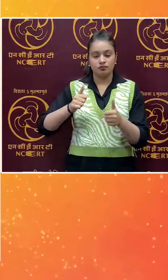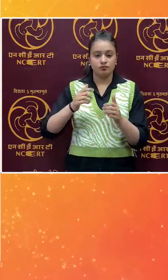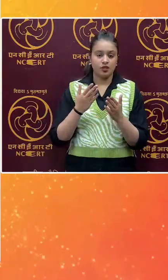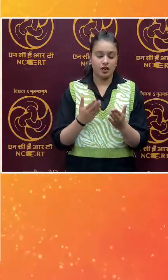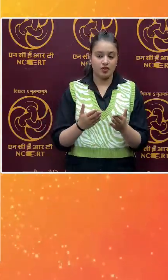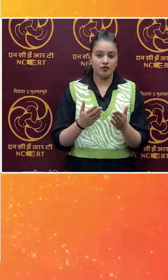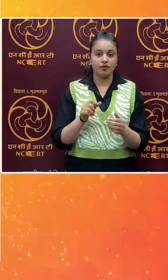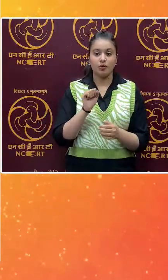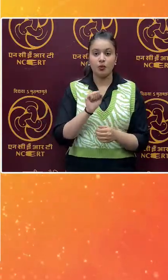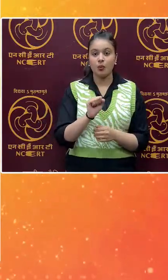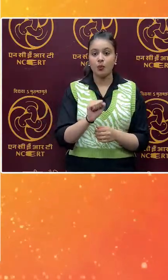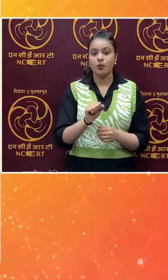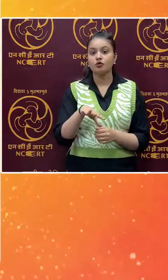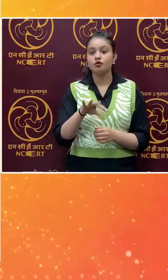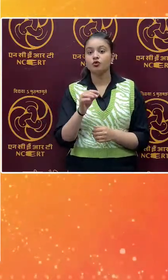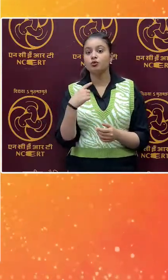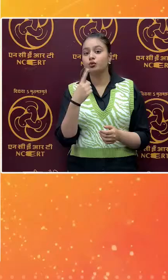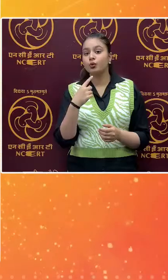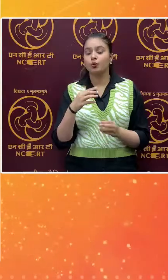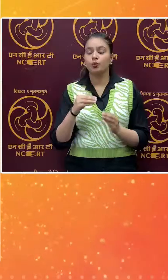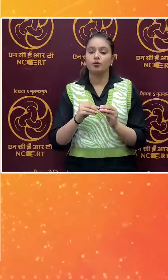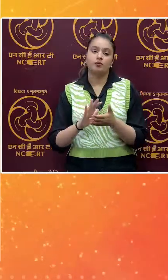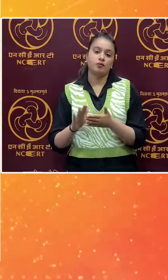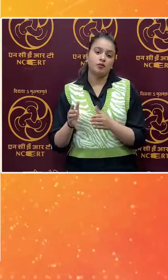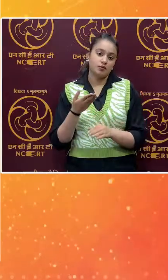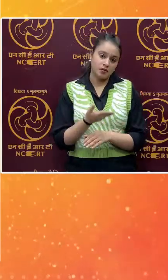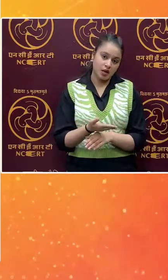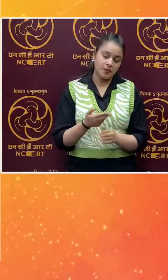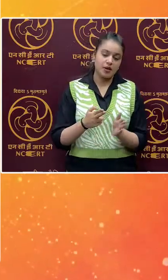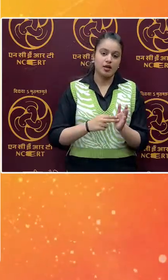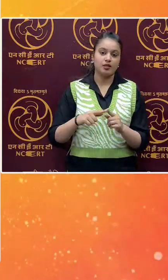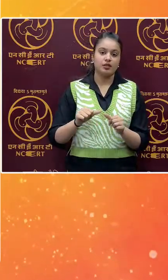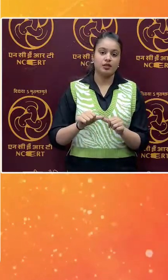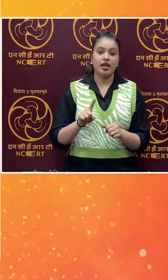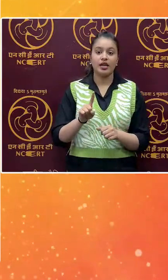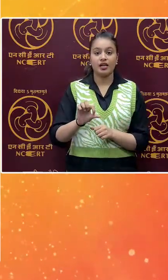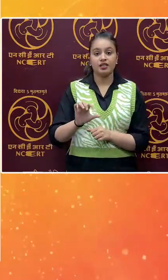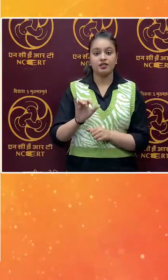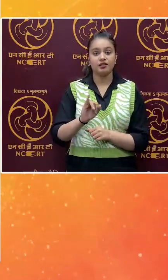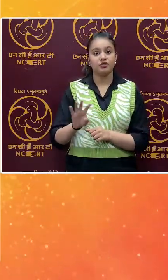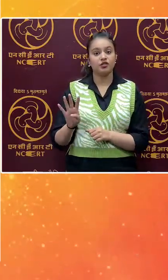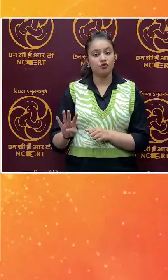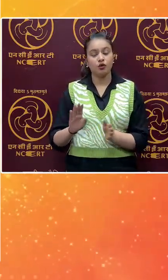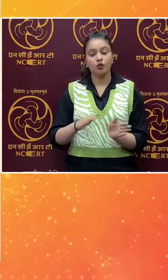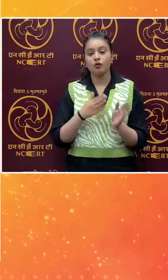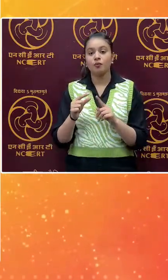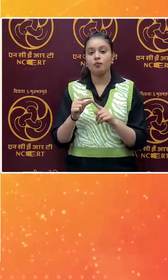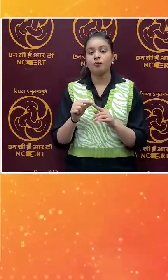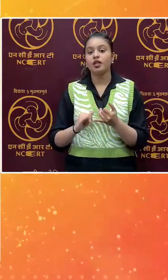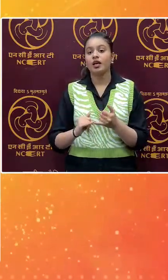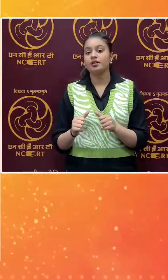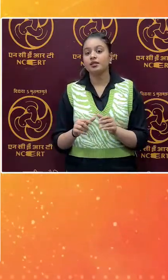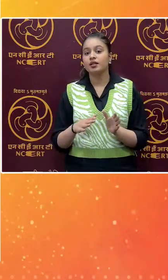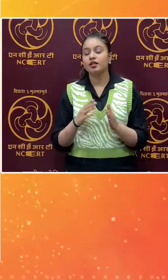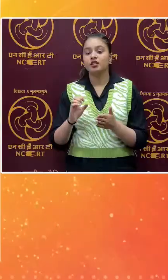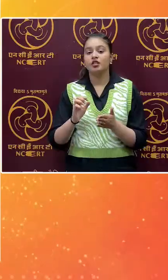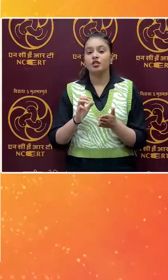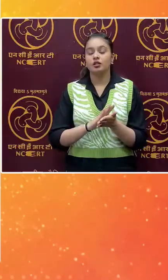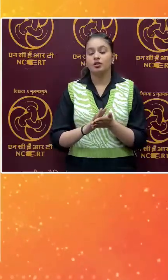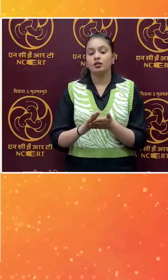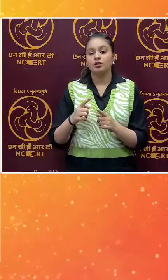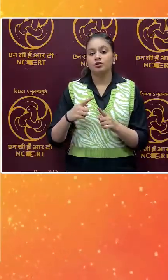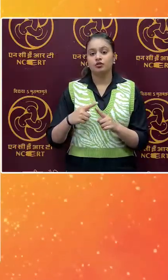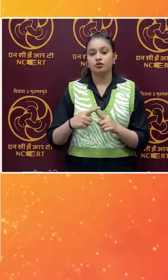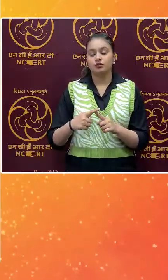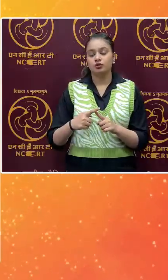He was inducted by Bhabha in TIFR in 1964. Next PSA is Chidambaram.